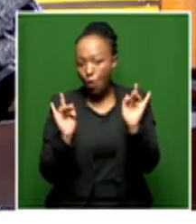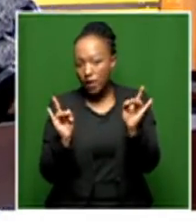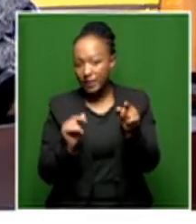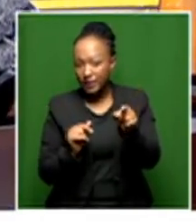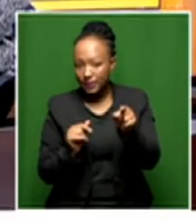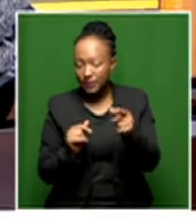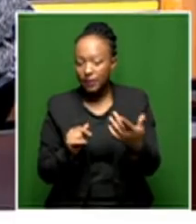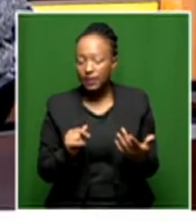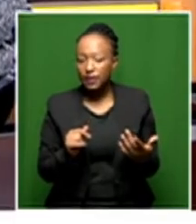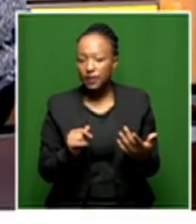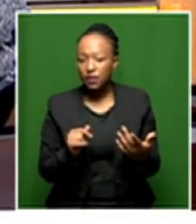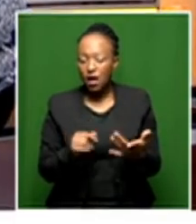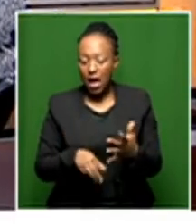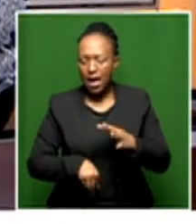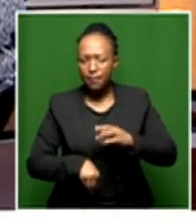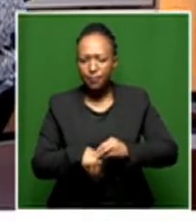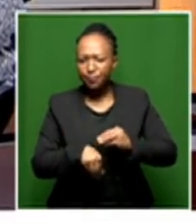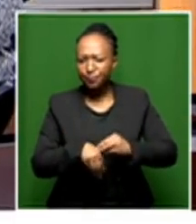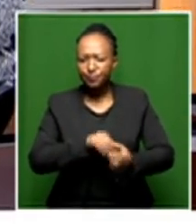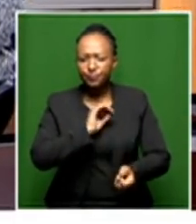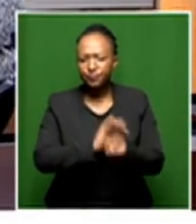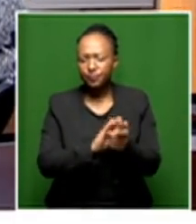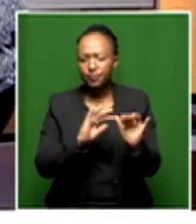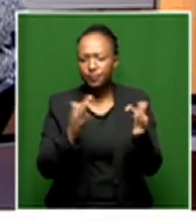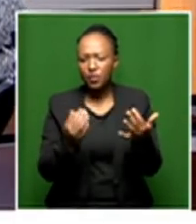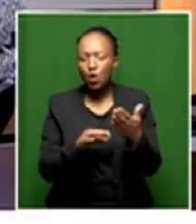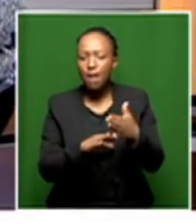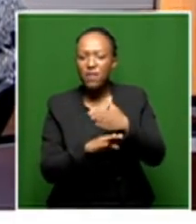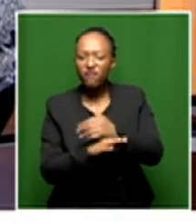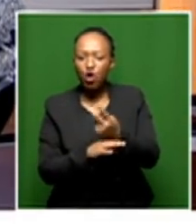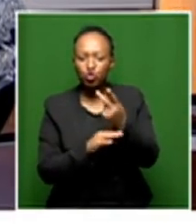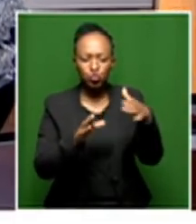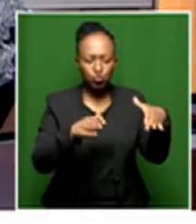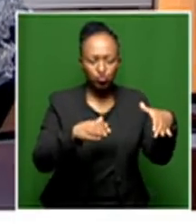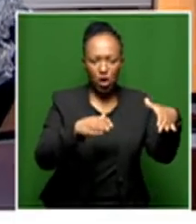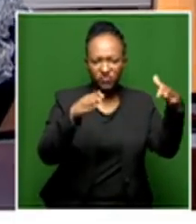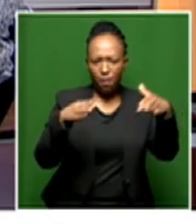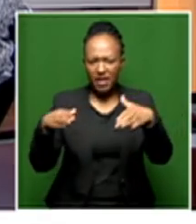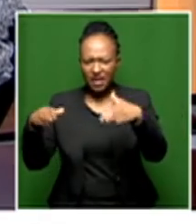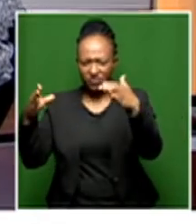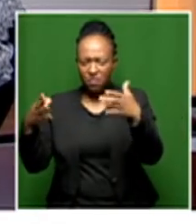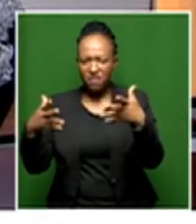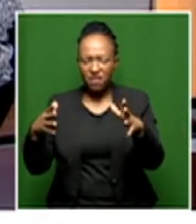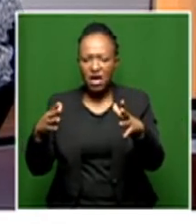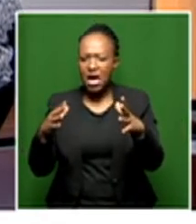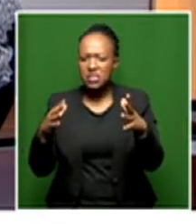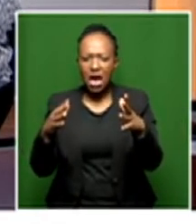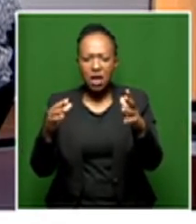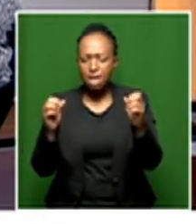problem unfolded, because you had the two transformers, as you say, that blew up,